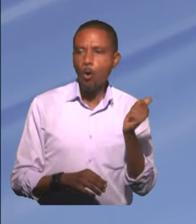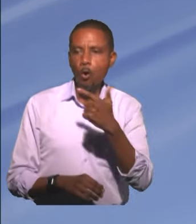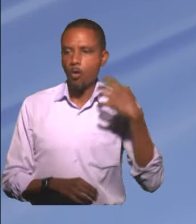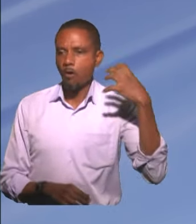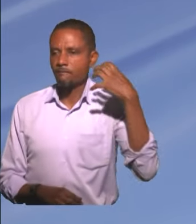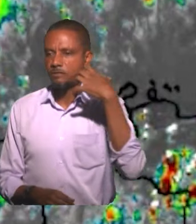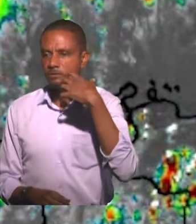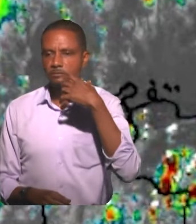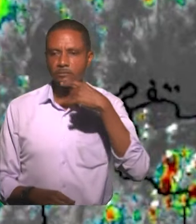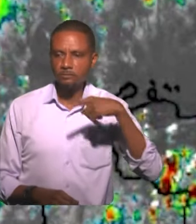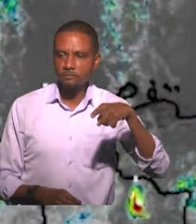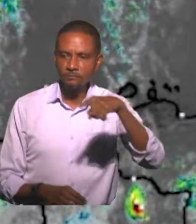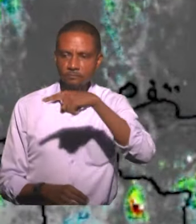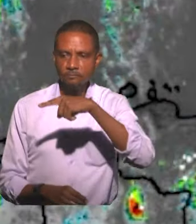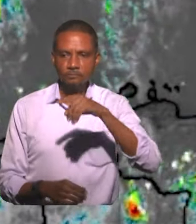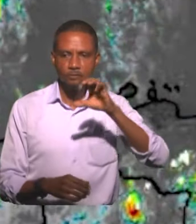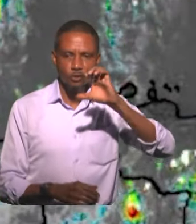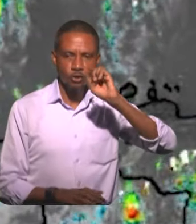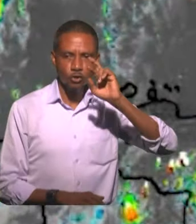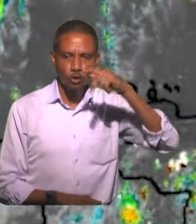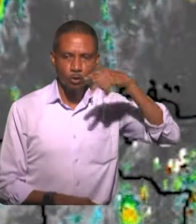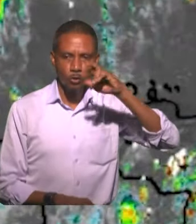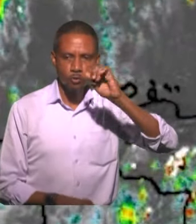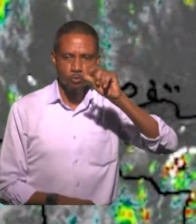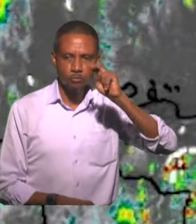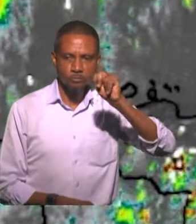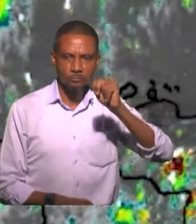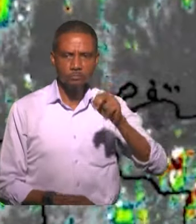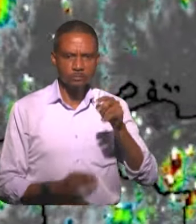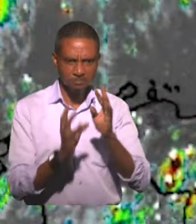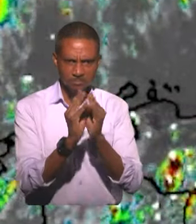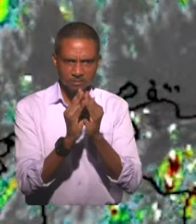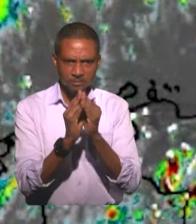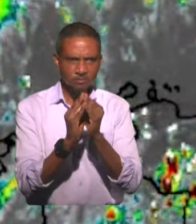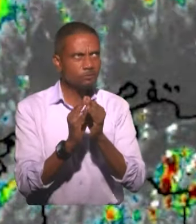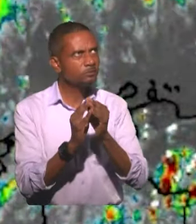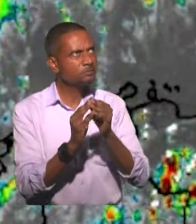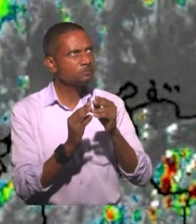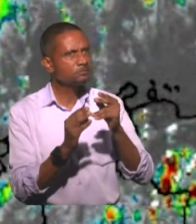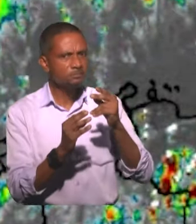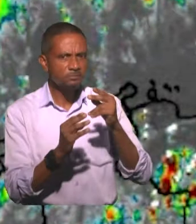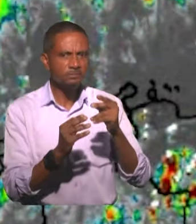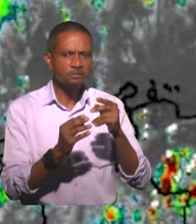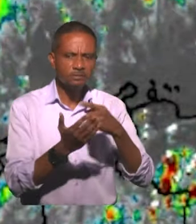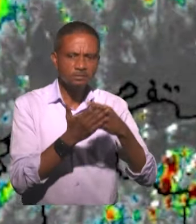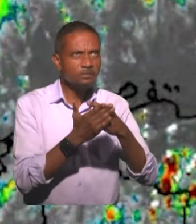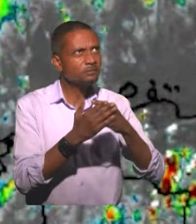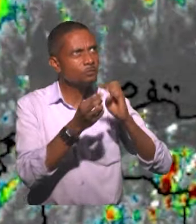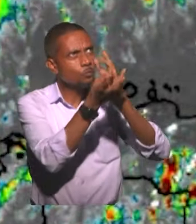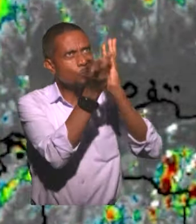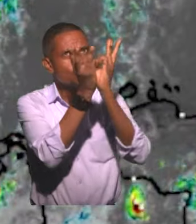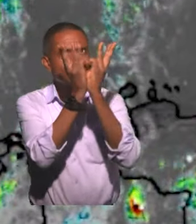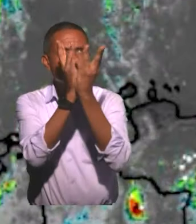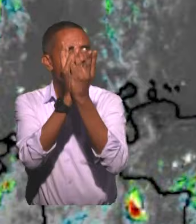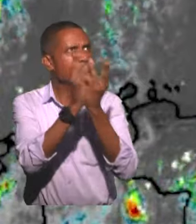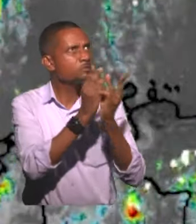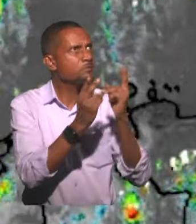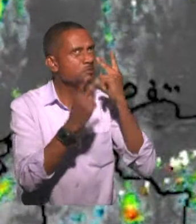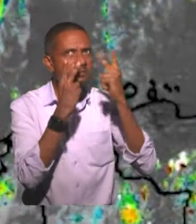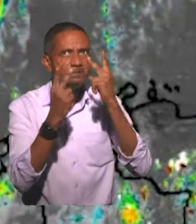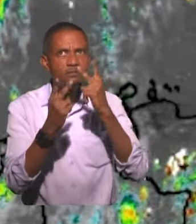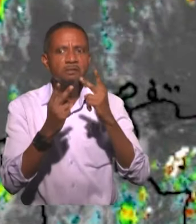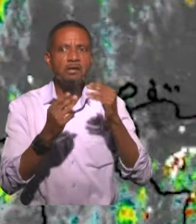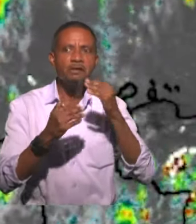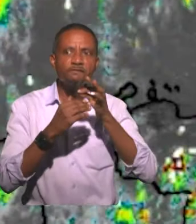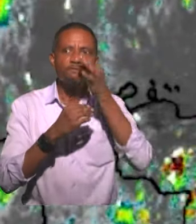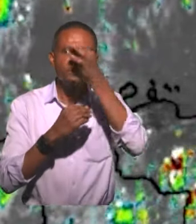corporations. This meeting addressed the weather conditions being experienced today and systems expected to affect us over the next several days.